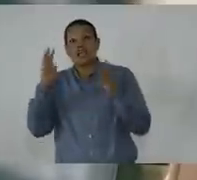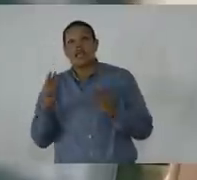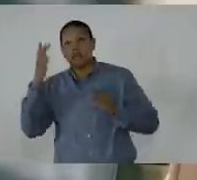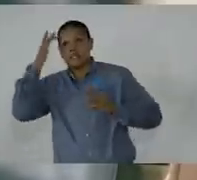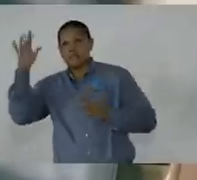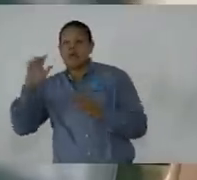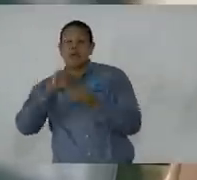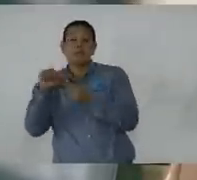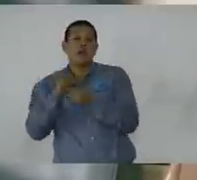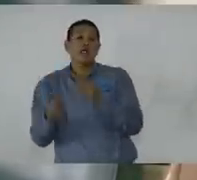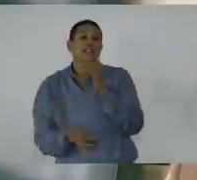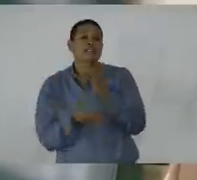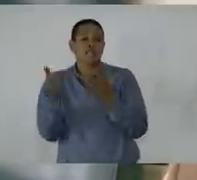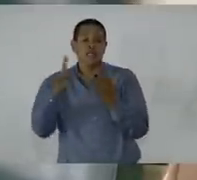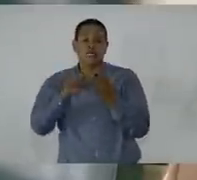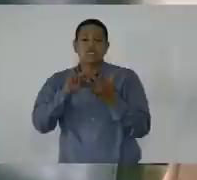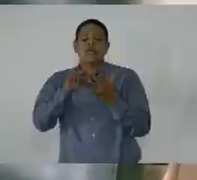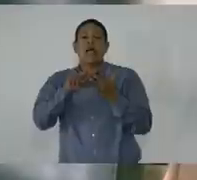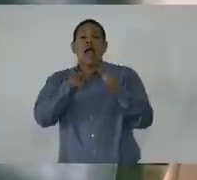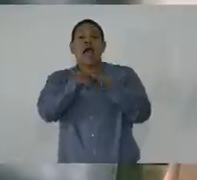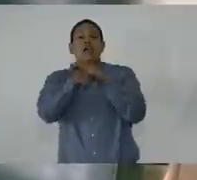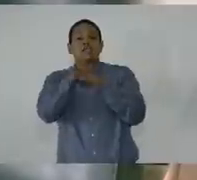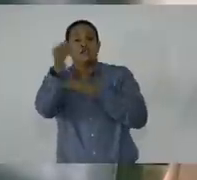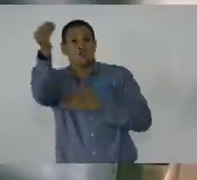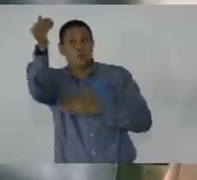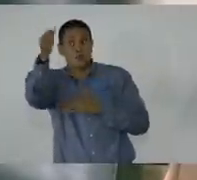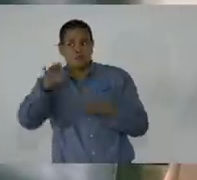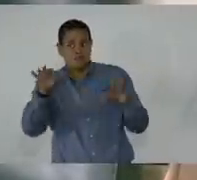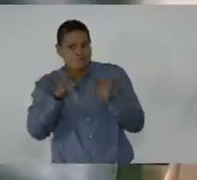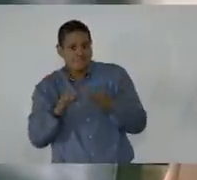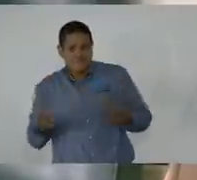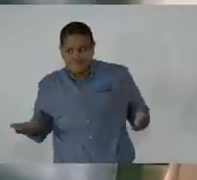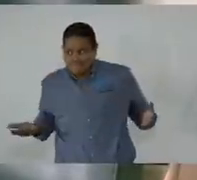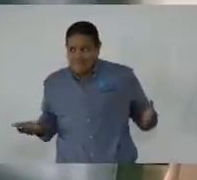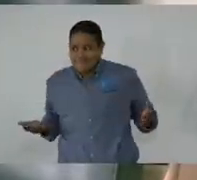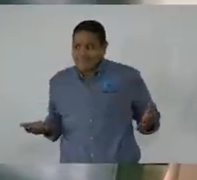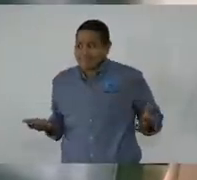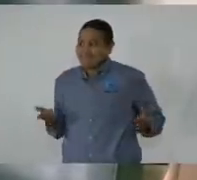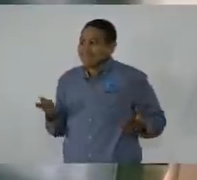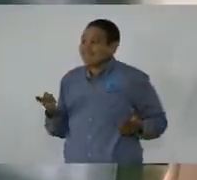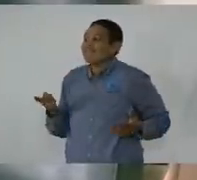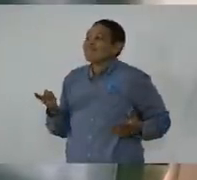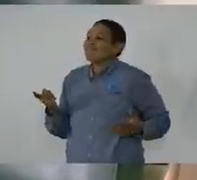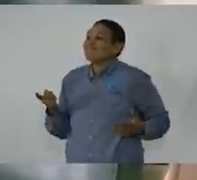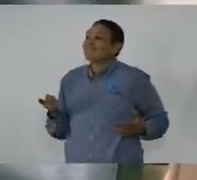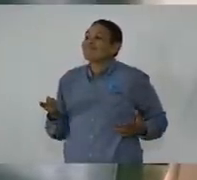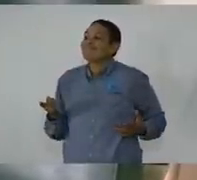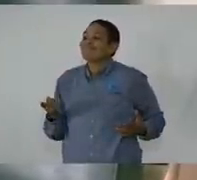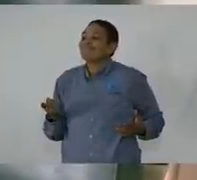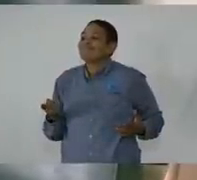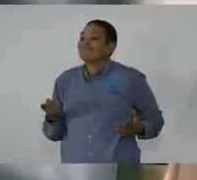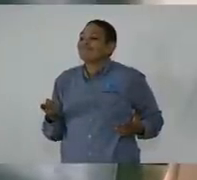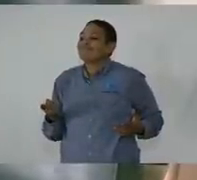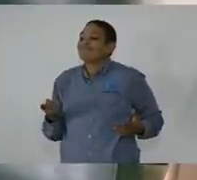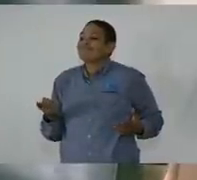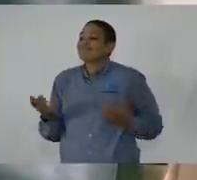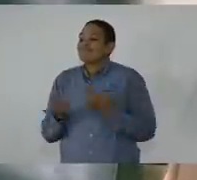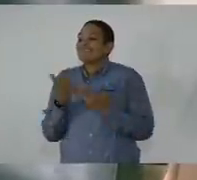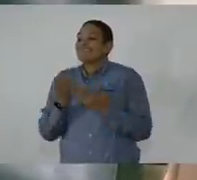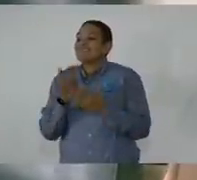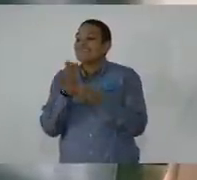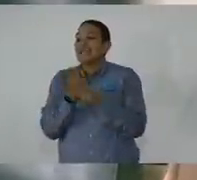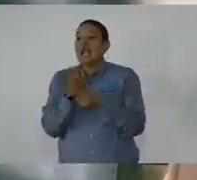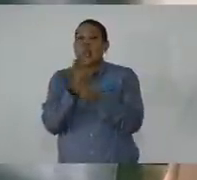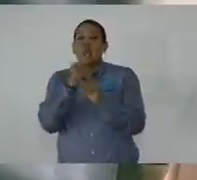technologies, access to finance, which is critical because, as I said before, it is easier for you to get a loan for a